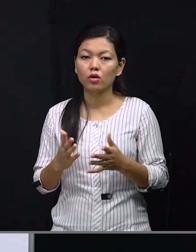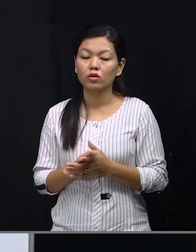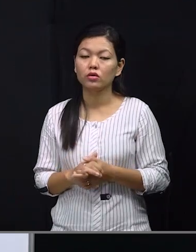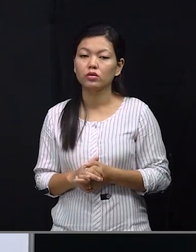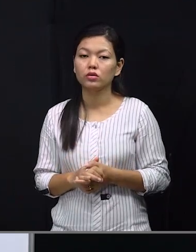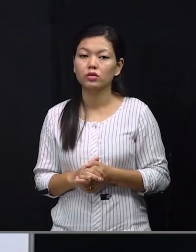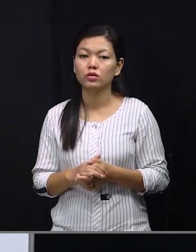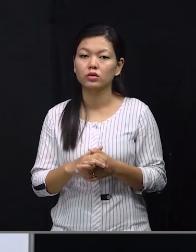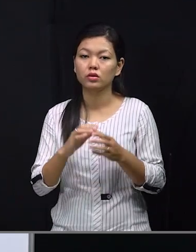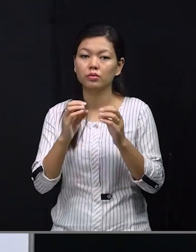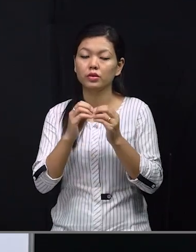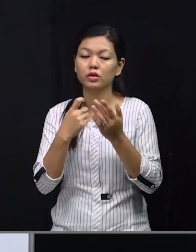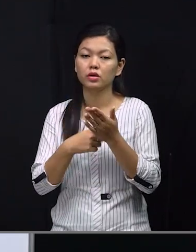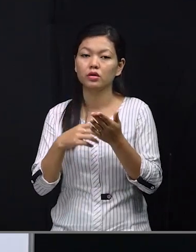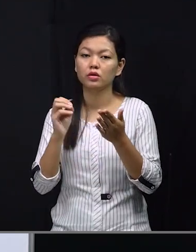bromomethane.